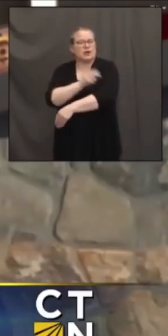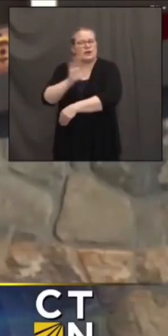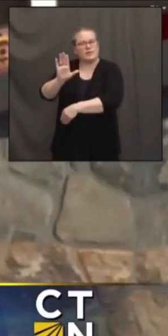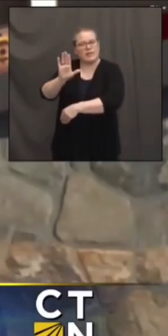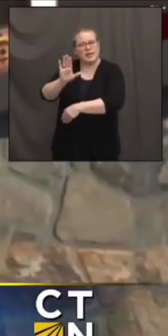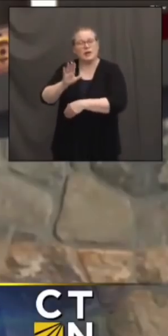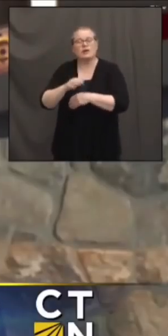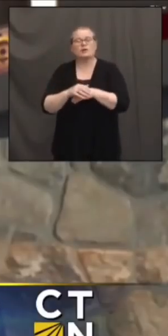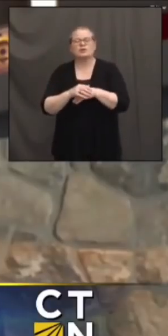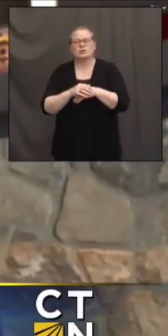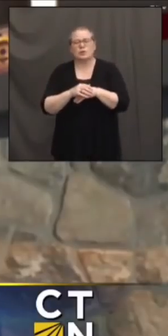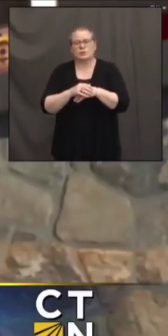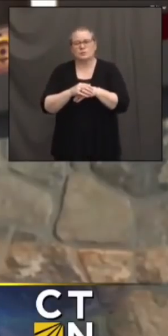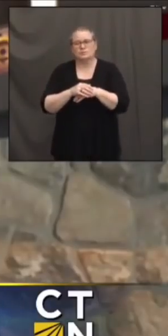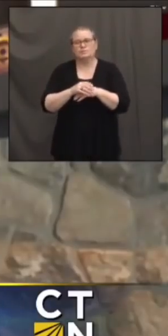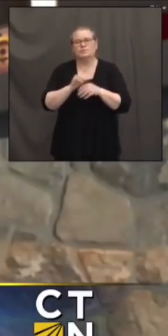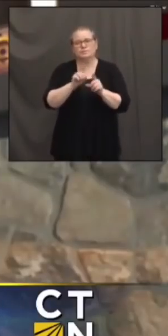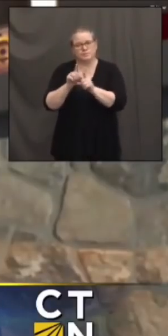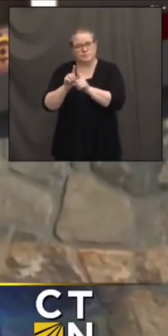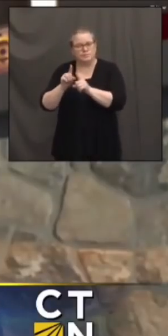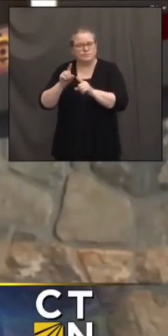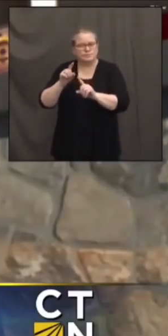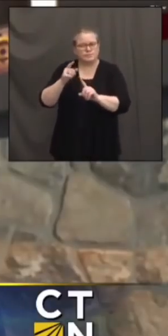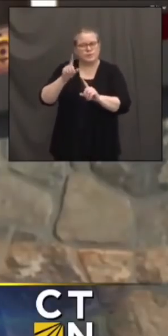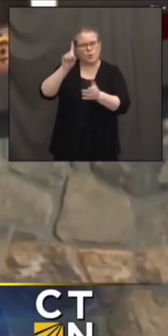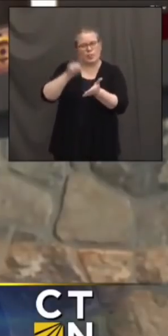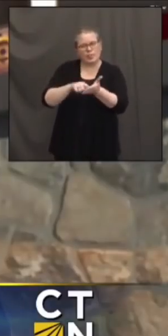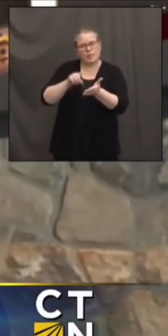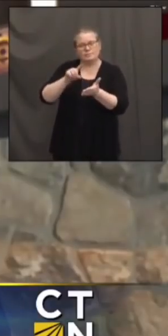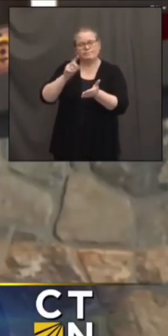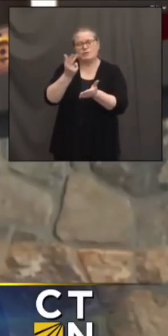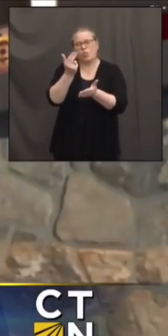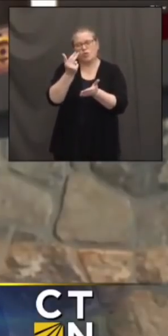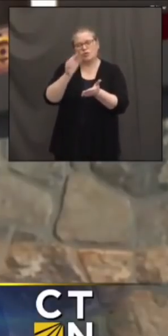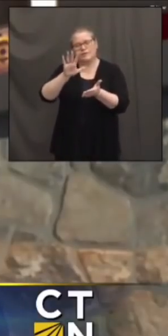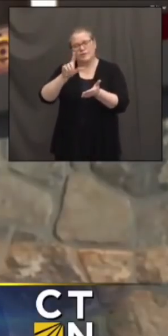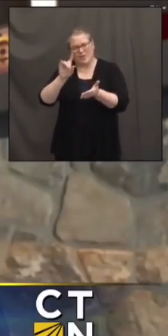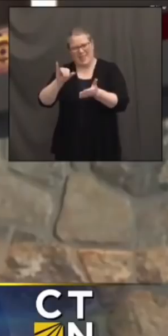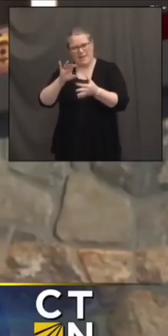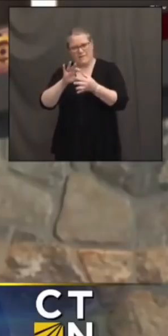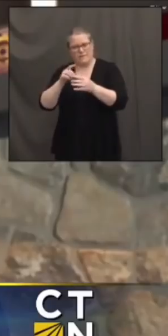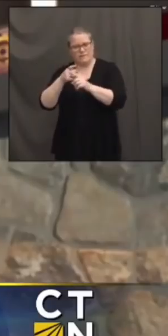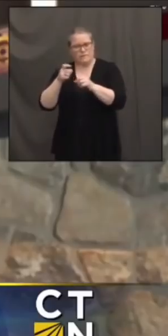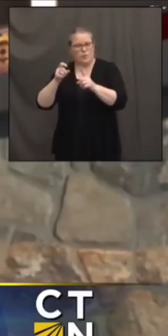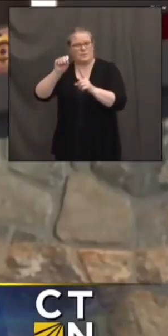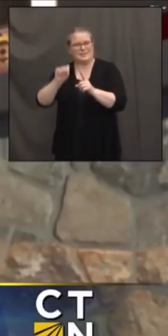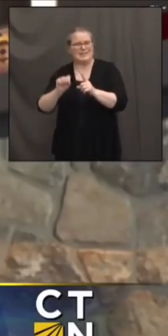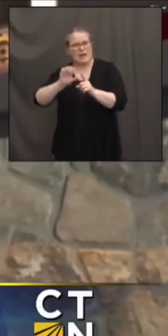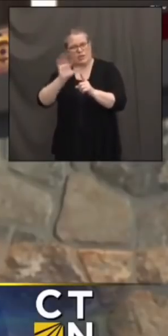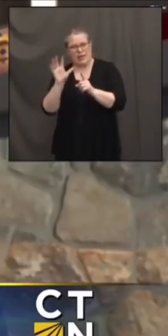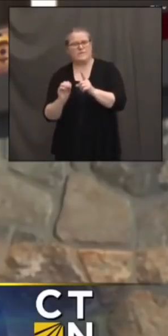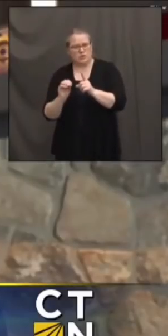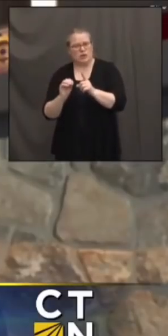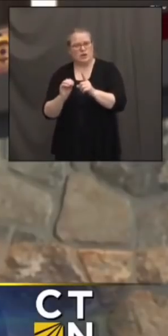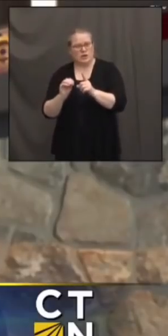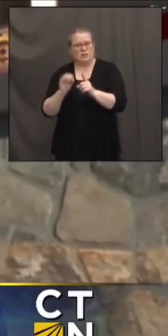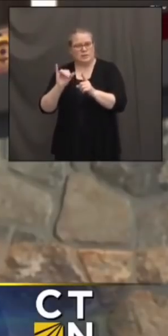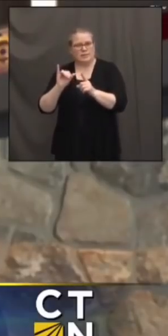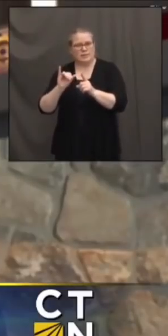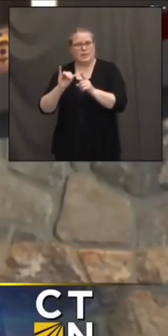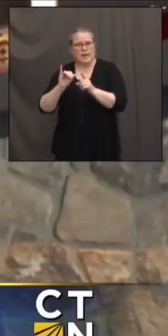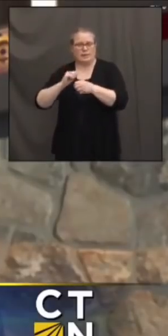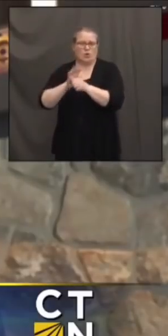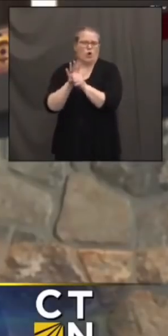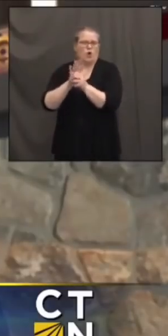is closely resembling 1351, the South African variant, to see if a booster with a new variant vaccine affords